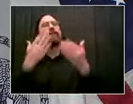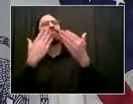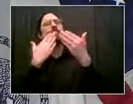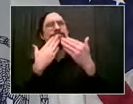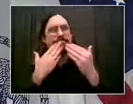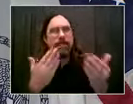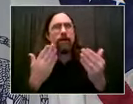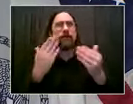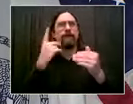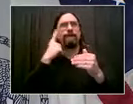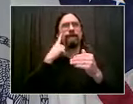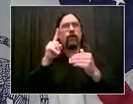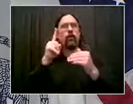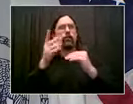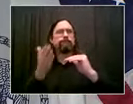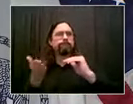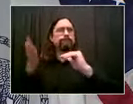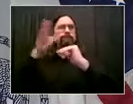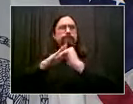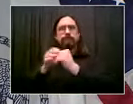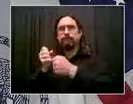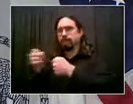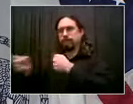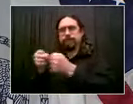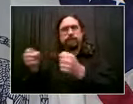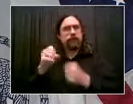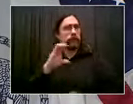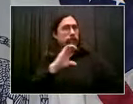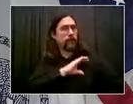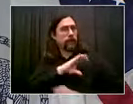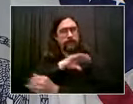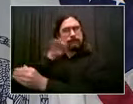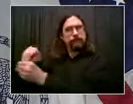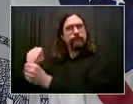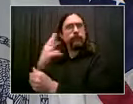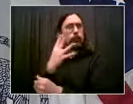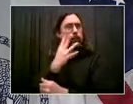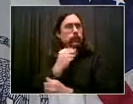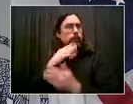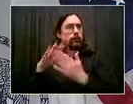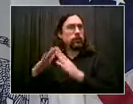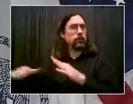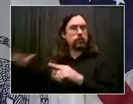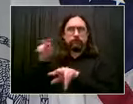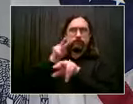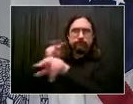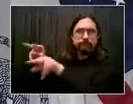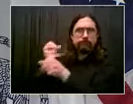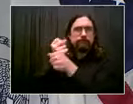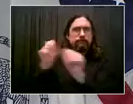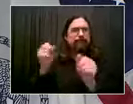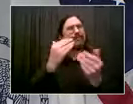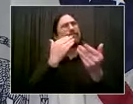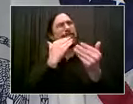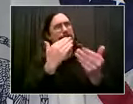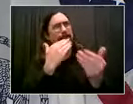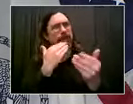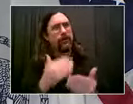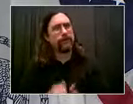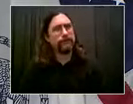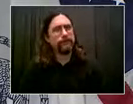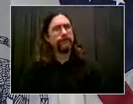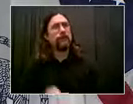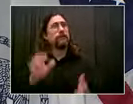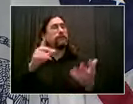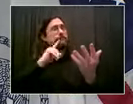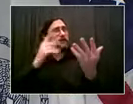and typical pattern we see, which is that Hamas bombs, Israel gets blamed in the media, and anti-Semitic attacks unfortunately